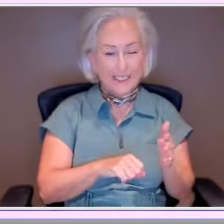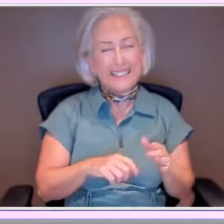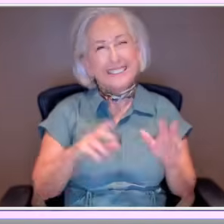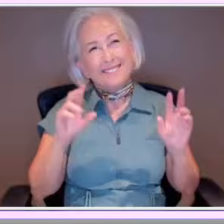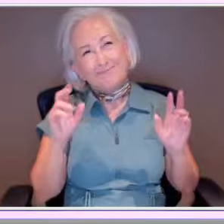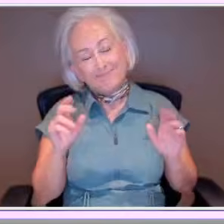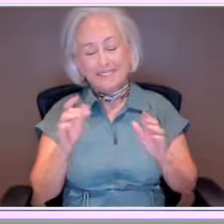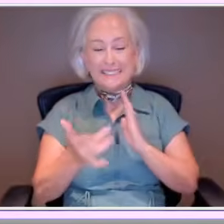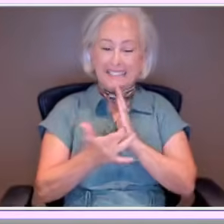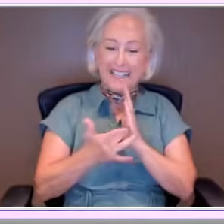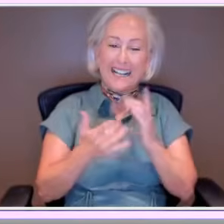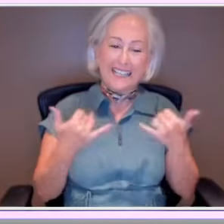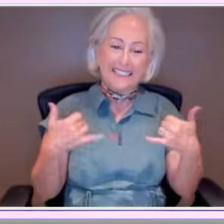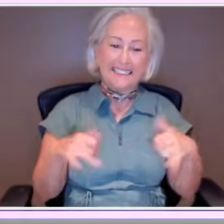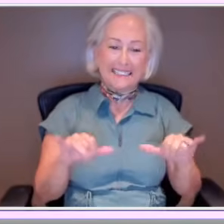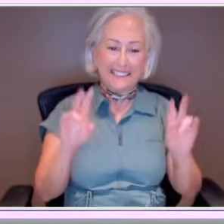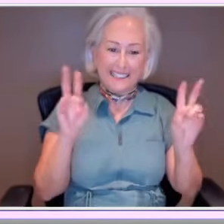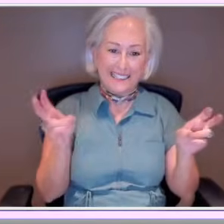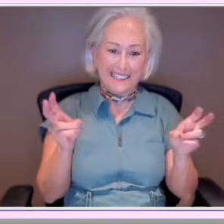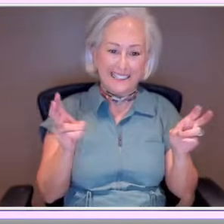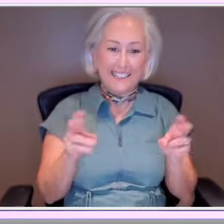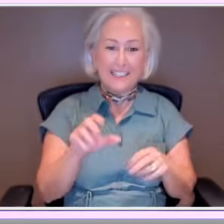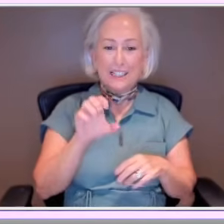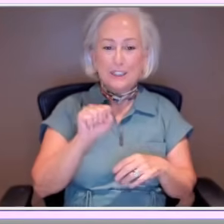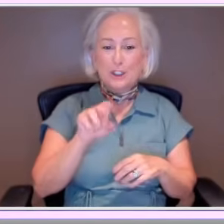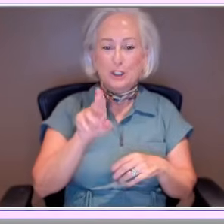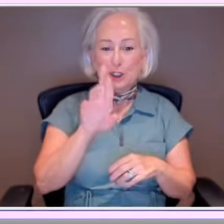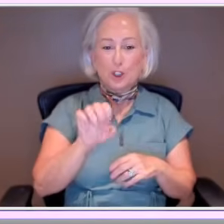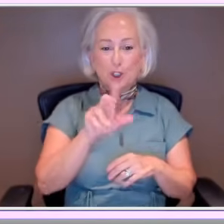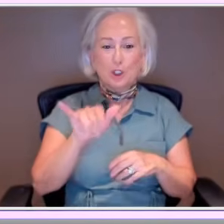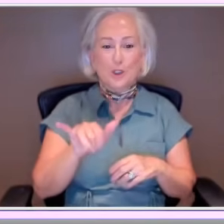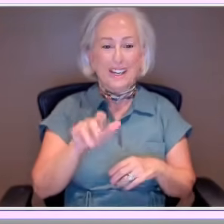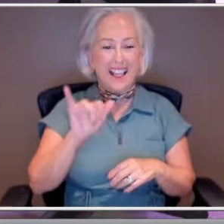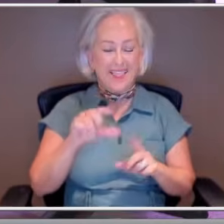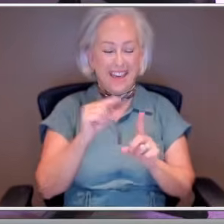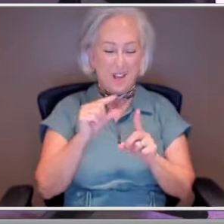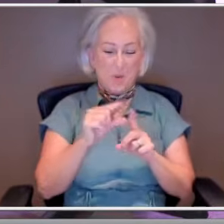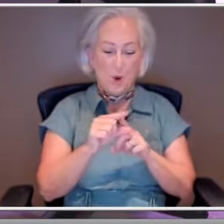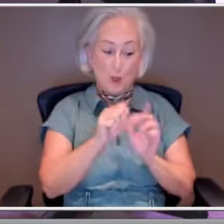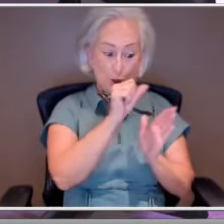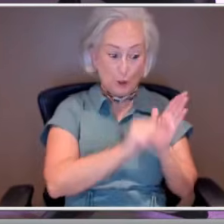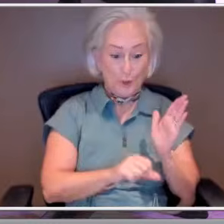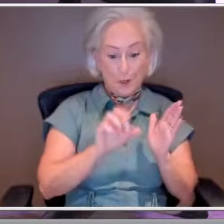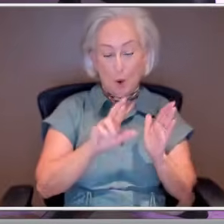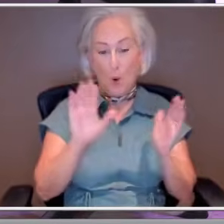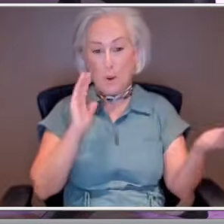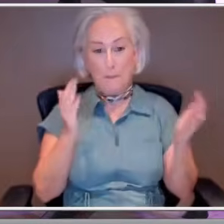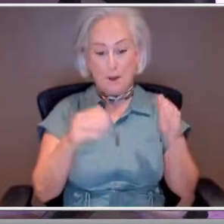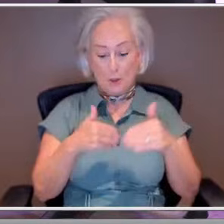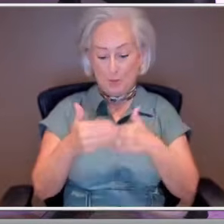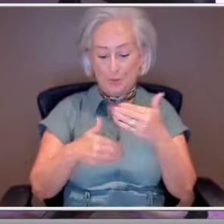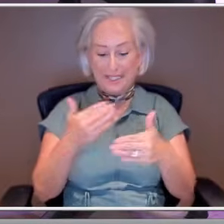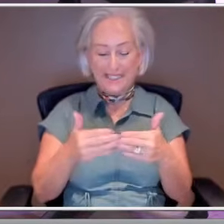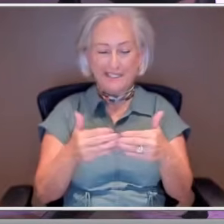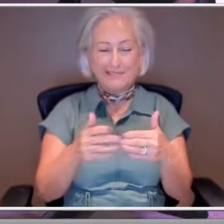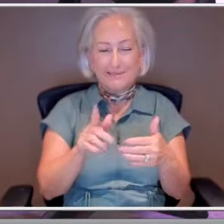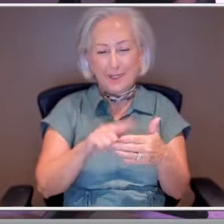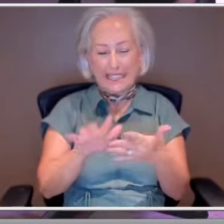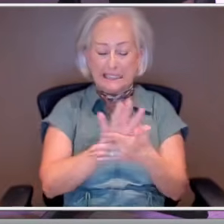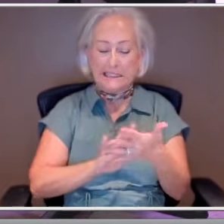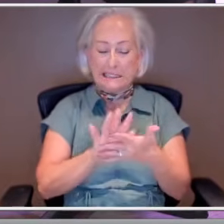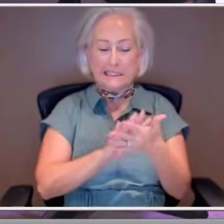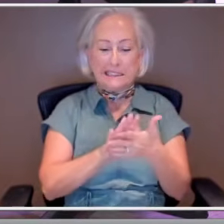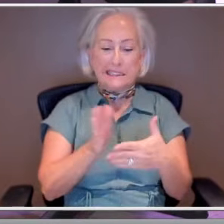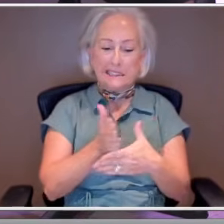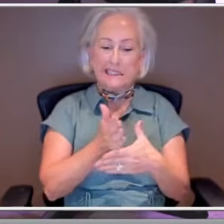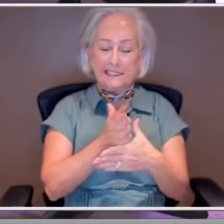bit, those terms are not, they're a little loose. So, Okay. Yeah. Some gray areas. Yeah. Which is great. It's amazing that you can do such